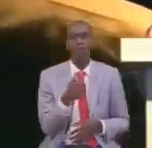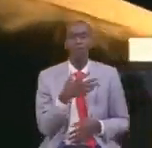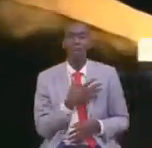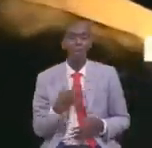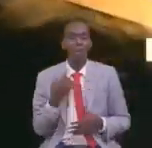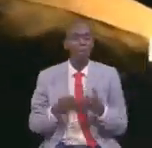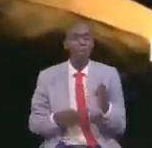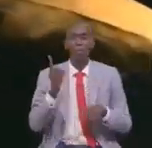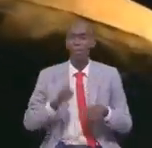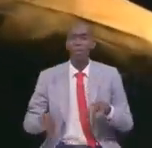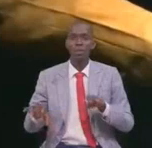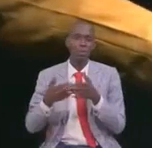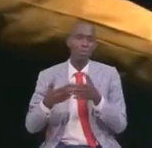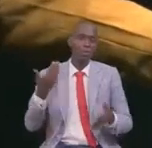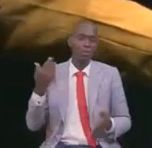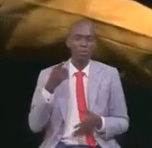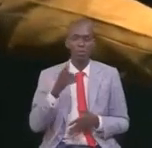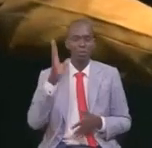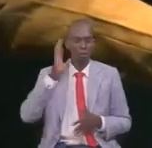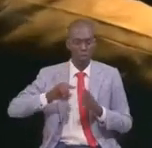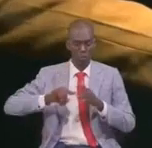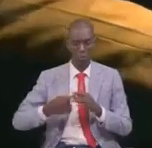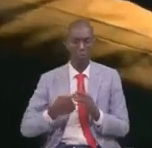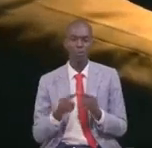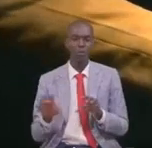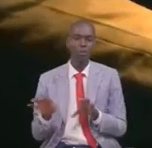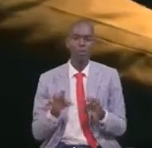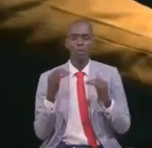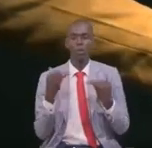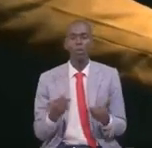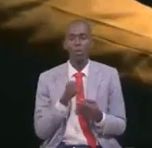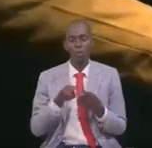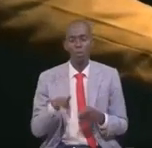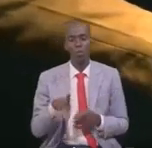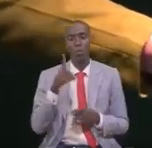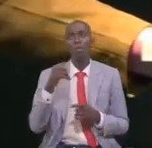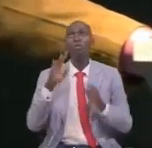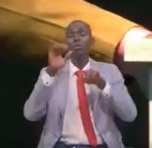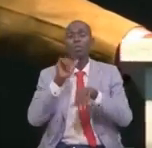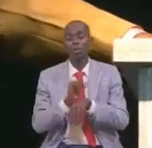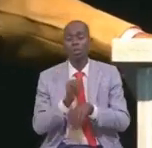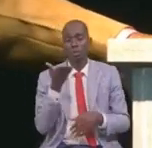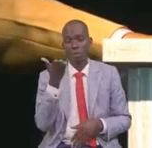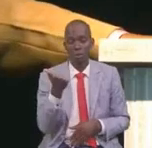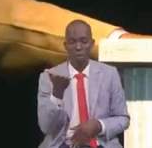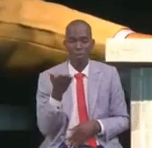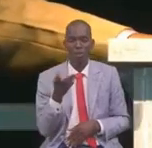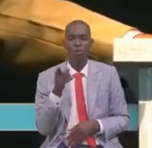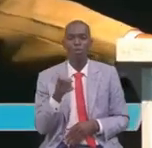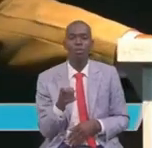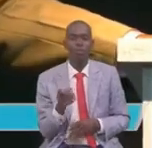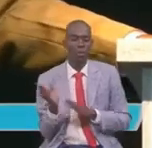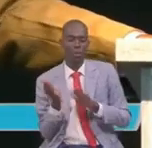you couldn't do before, you will begin to do. And when you see the miracle right there, you leave